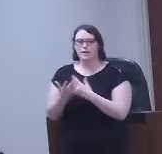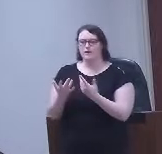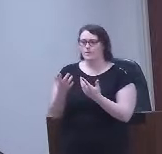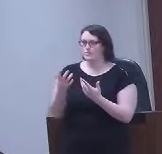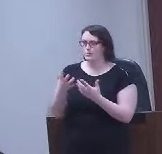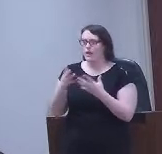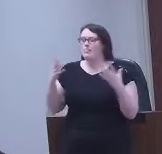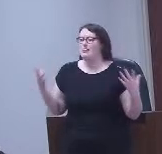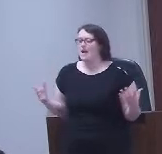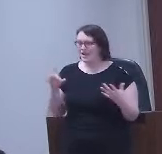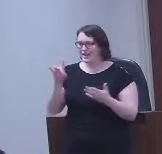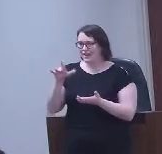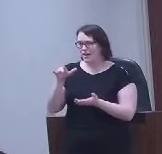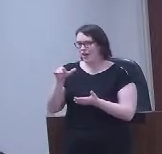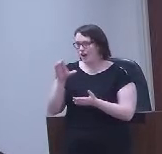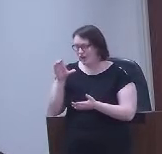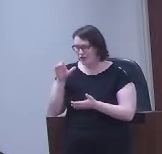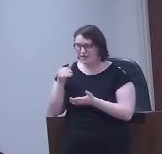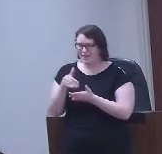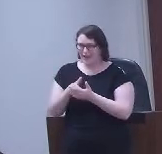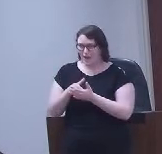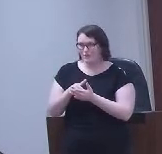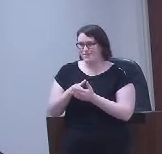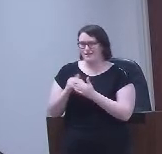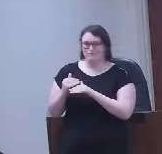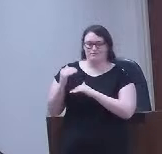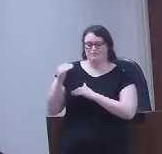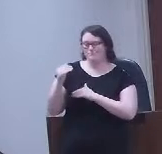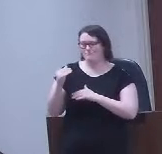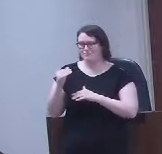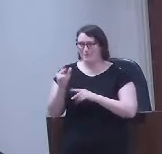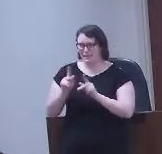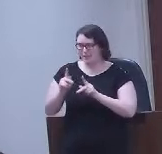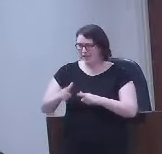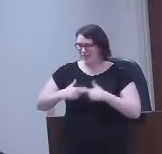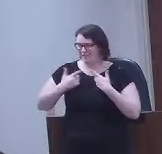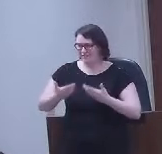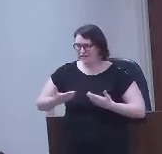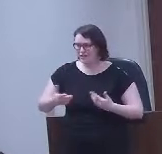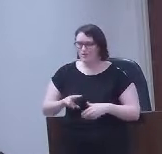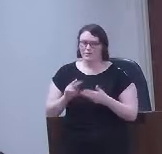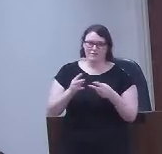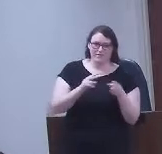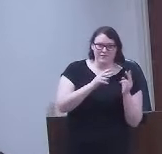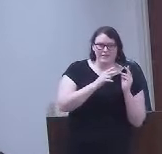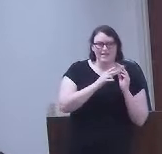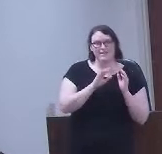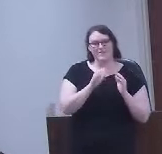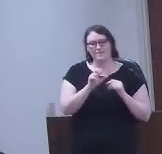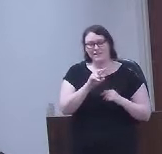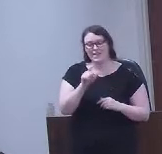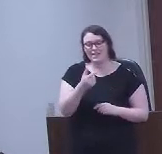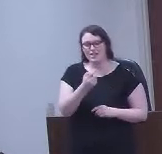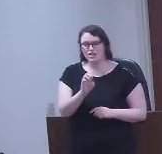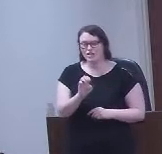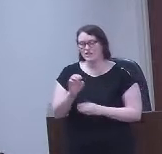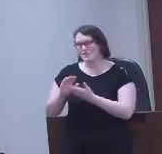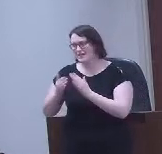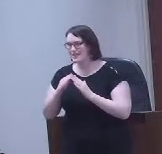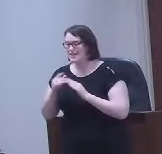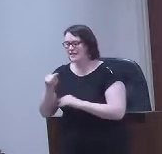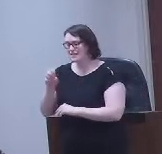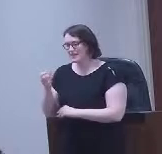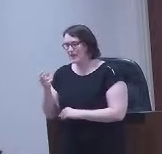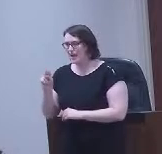over 800,000 plus citizens of Hamilton County. We're over villages, townships, and cities.